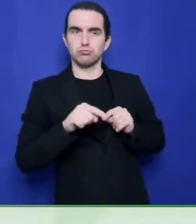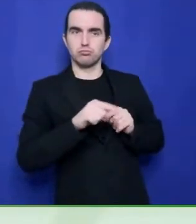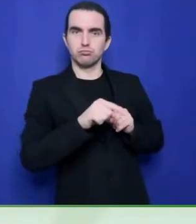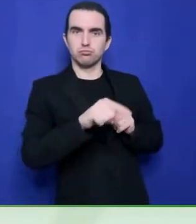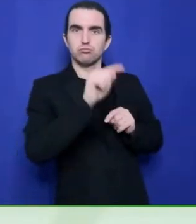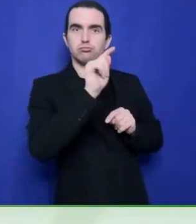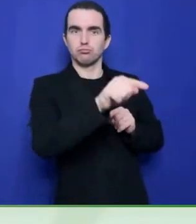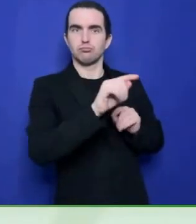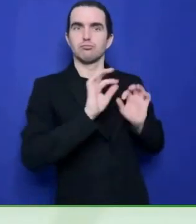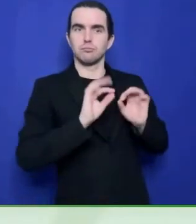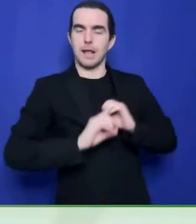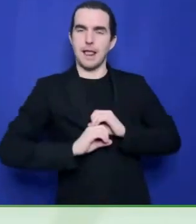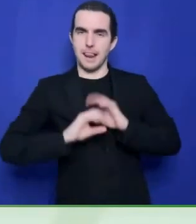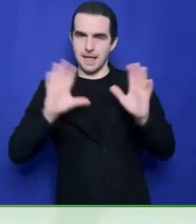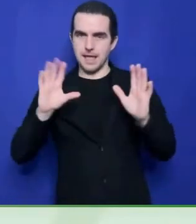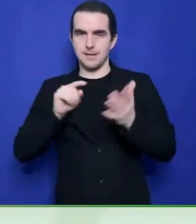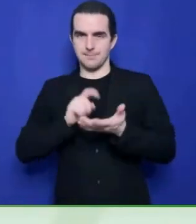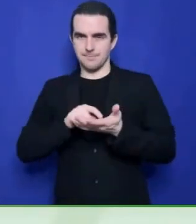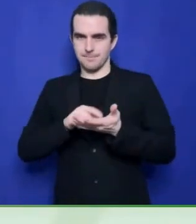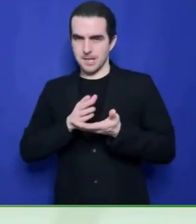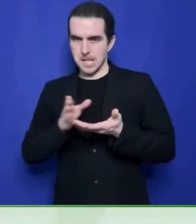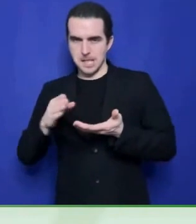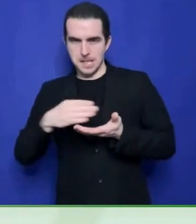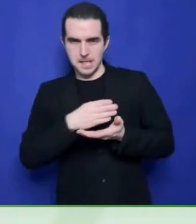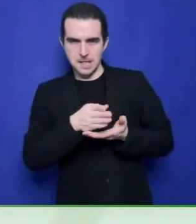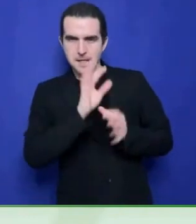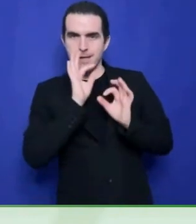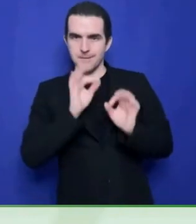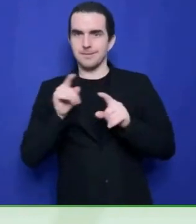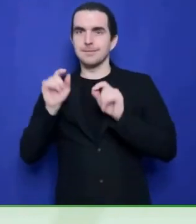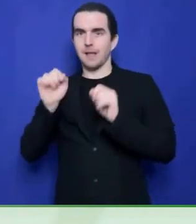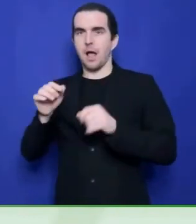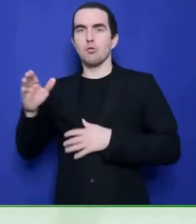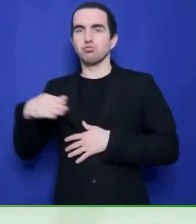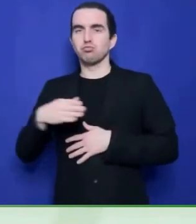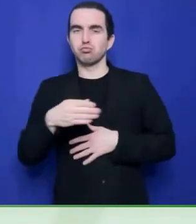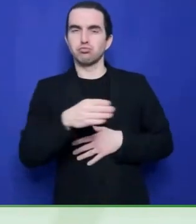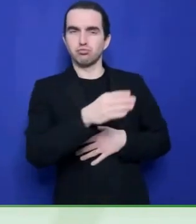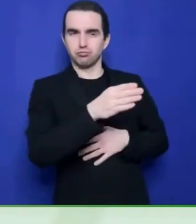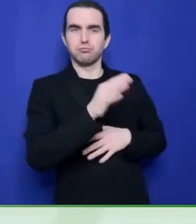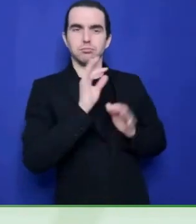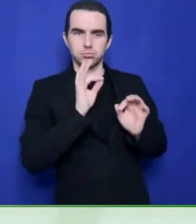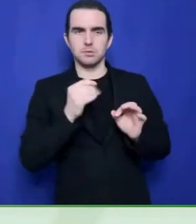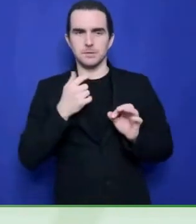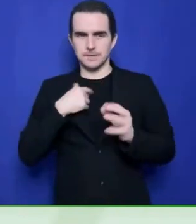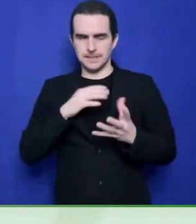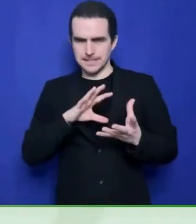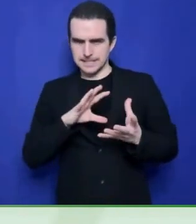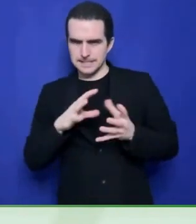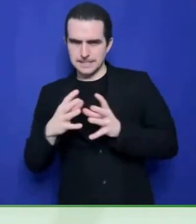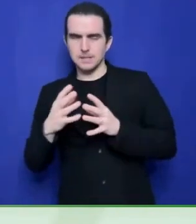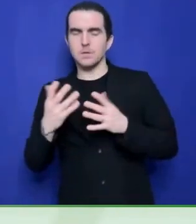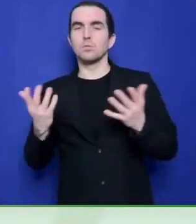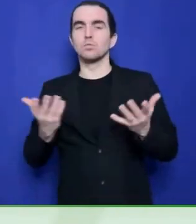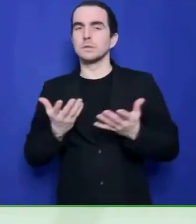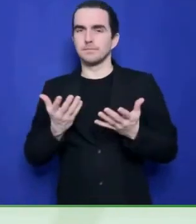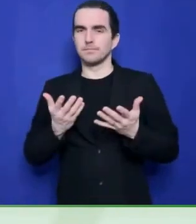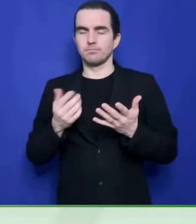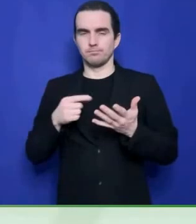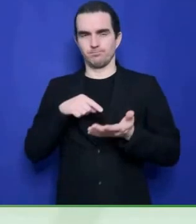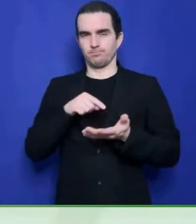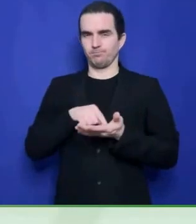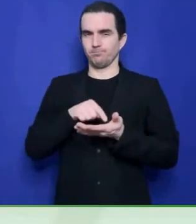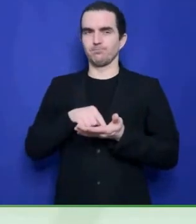is development of digital solutions for a more inclusive public transportation. Within this project, we are